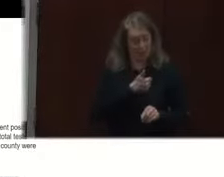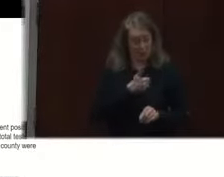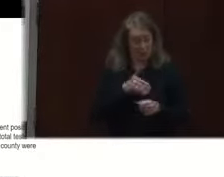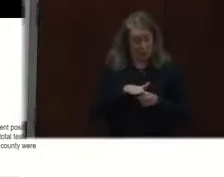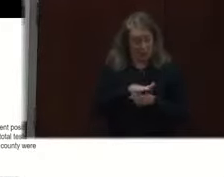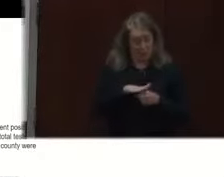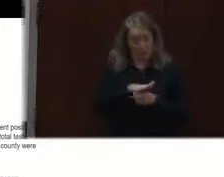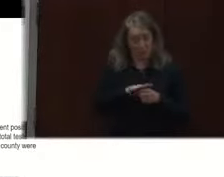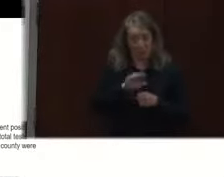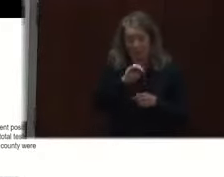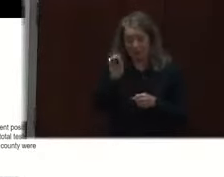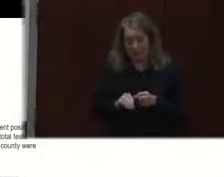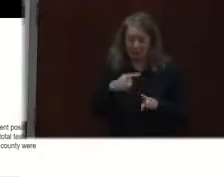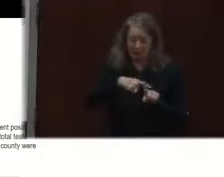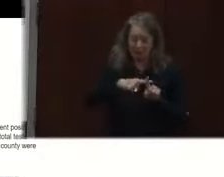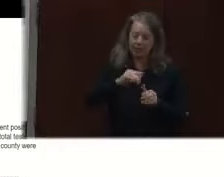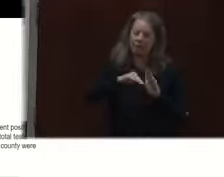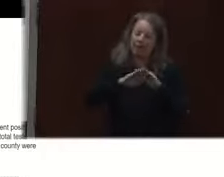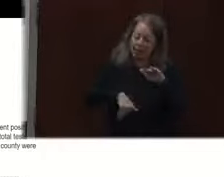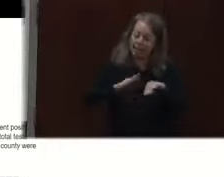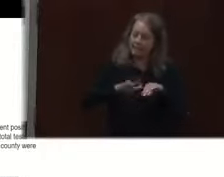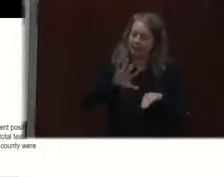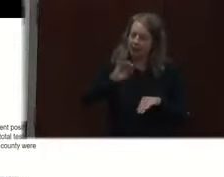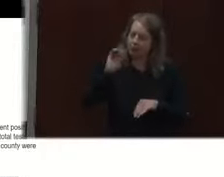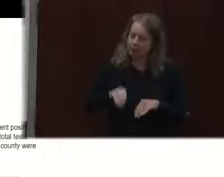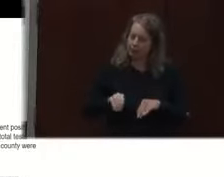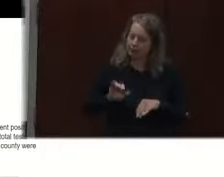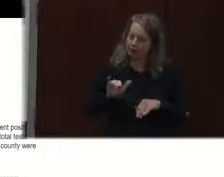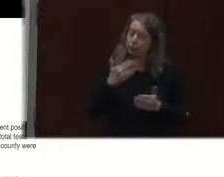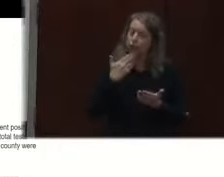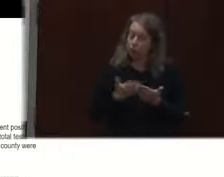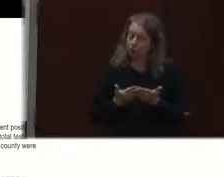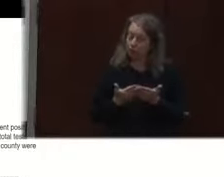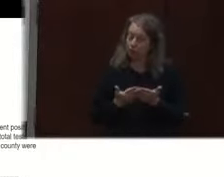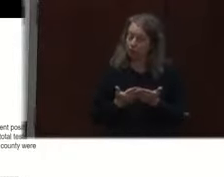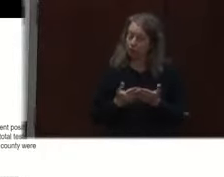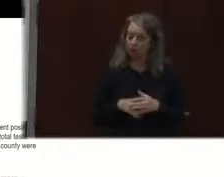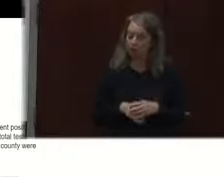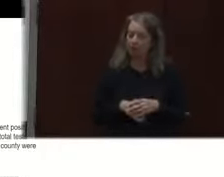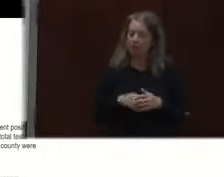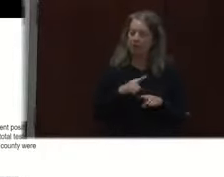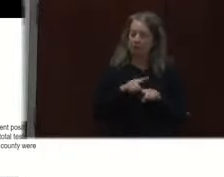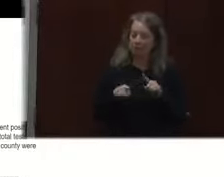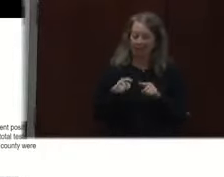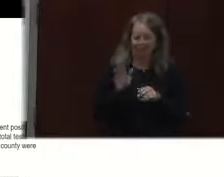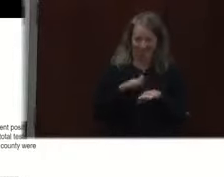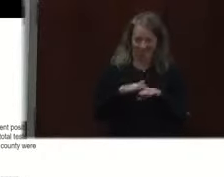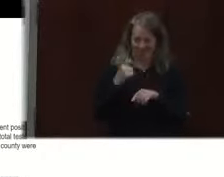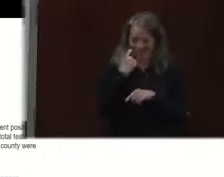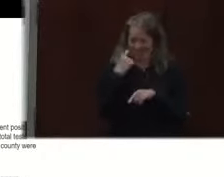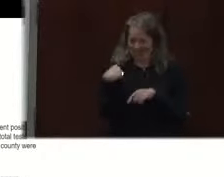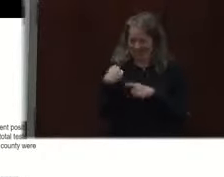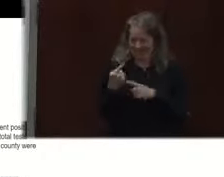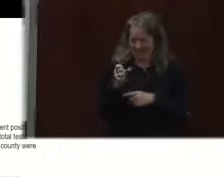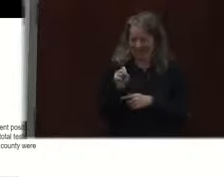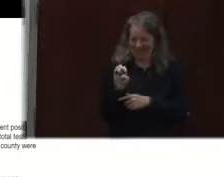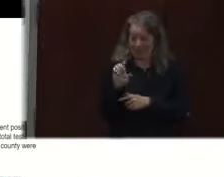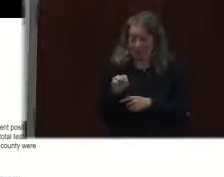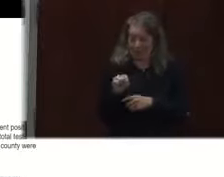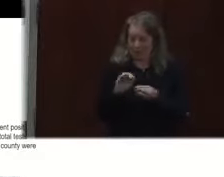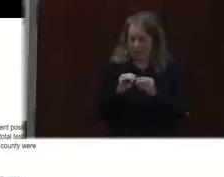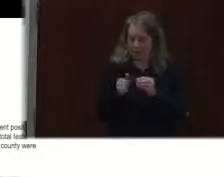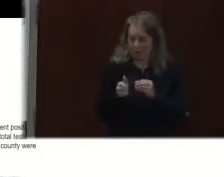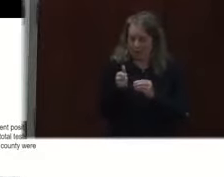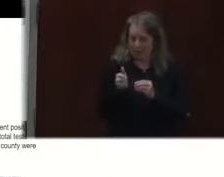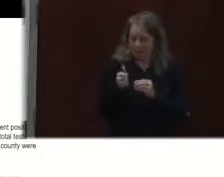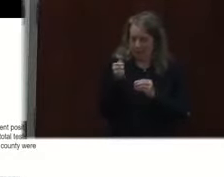less than the desired 5%, which is good, it has increased since September. And in order to reduce the spread